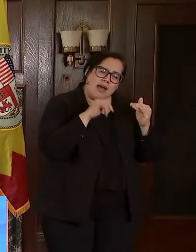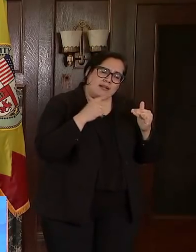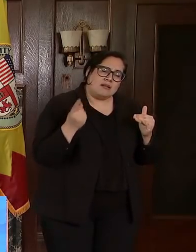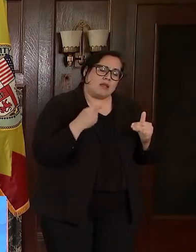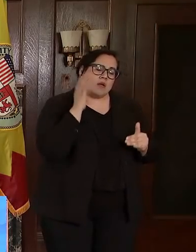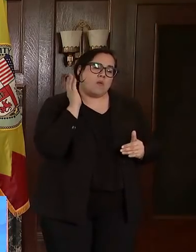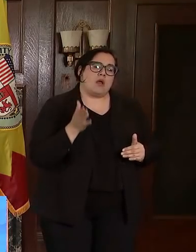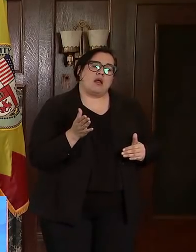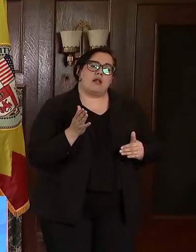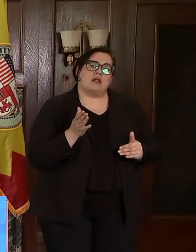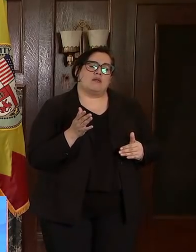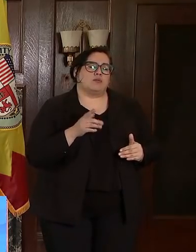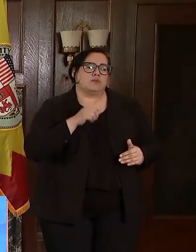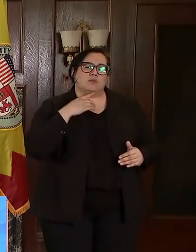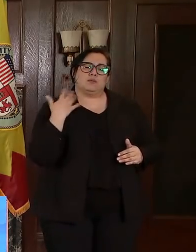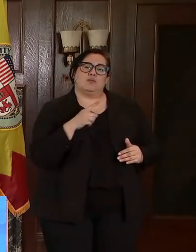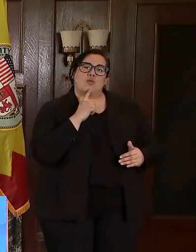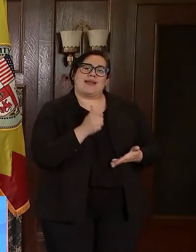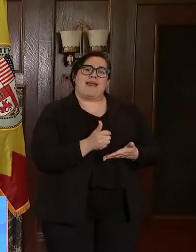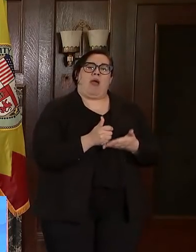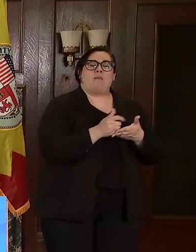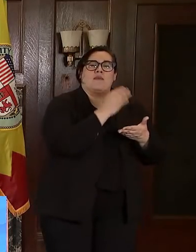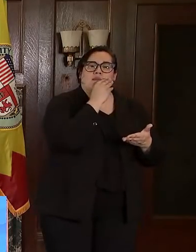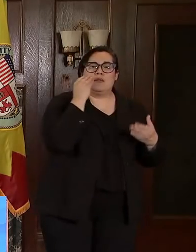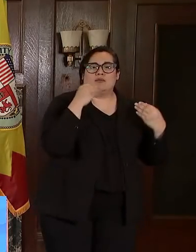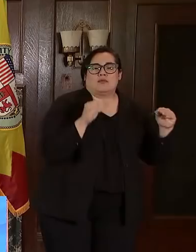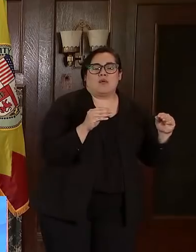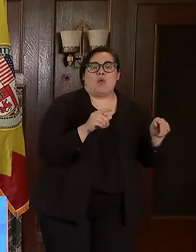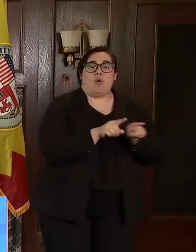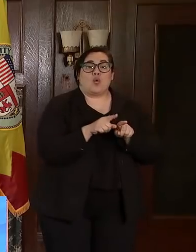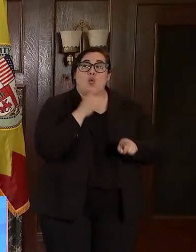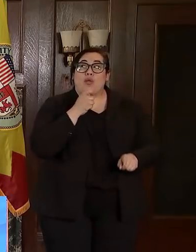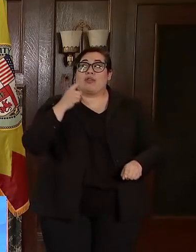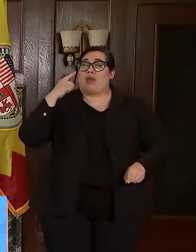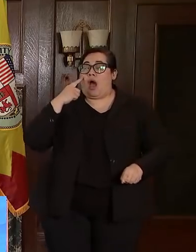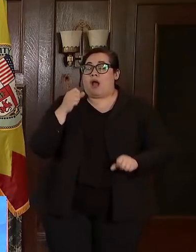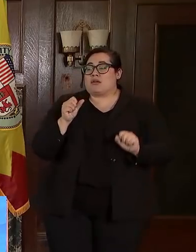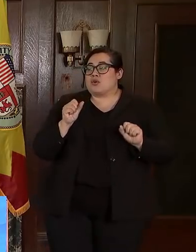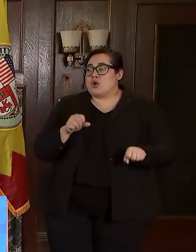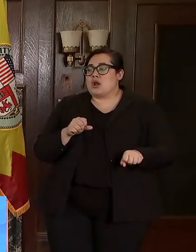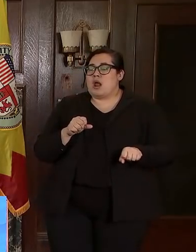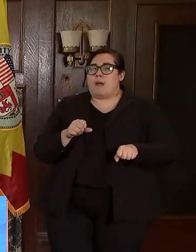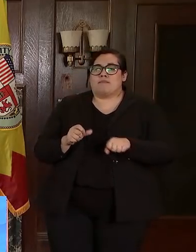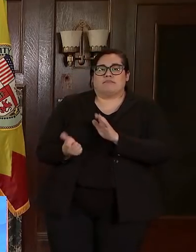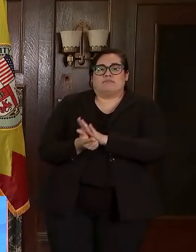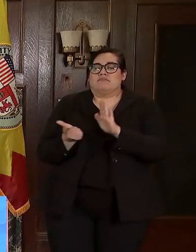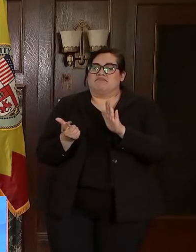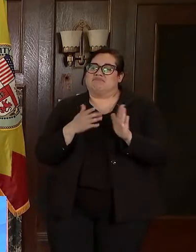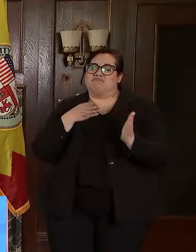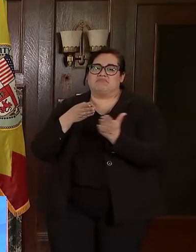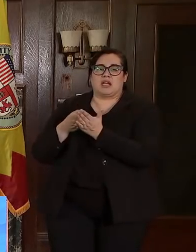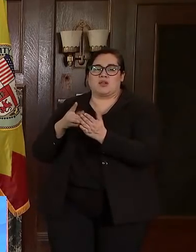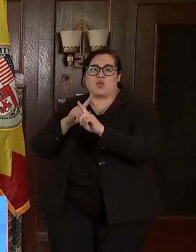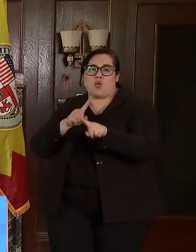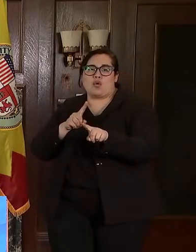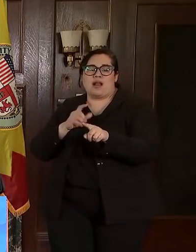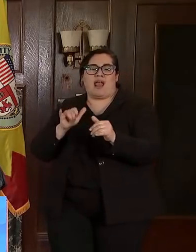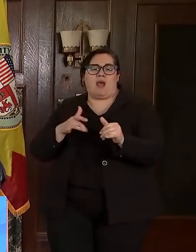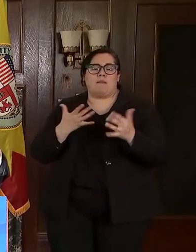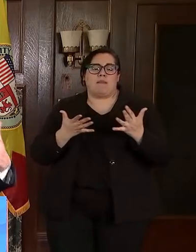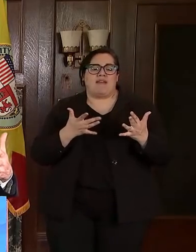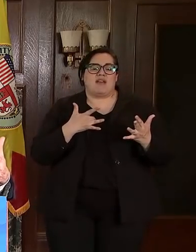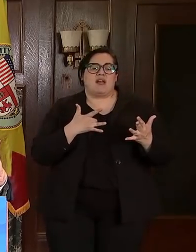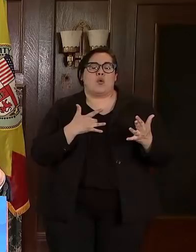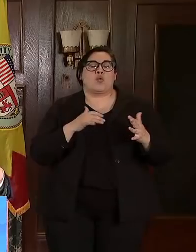something that will go a long way in helping these florists. Those that might have thought that they could break the law, go against the order, now will have some of